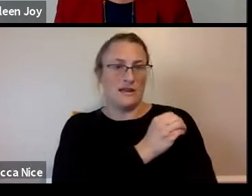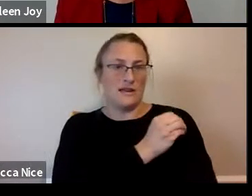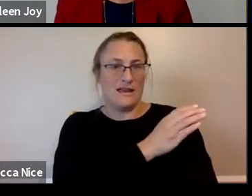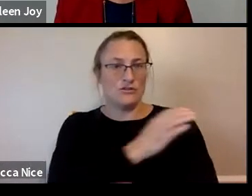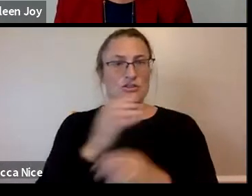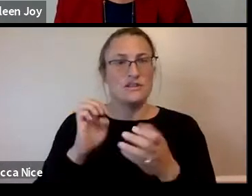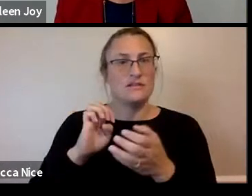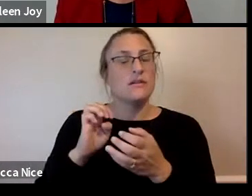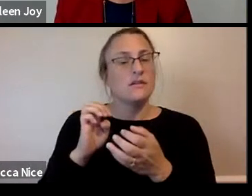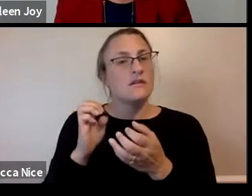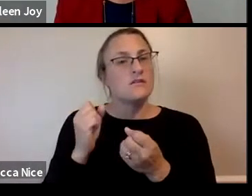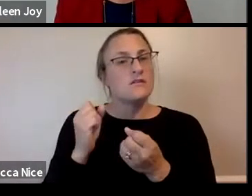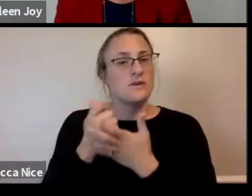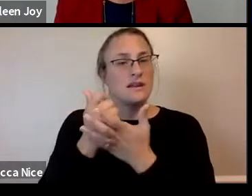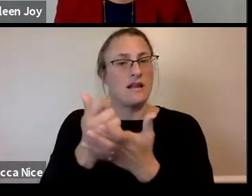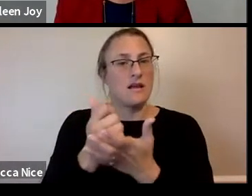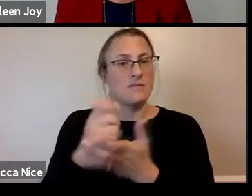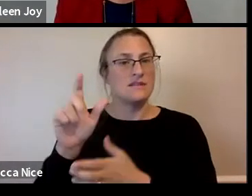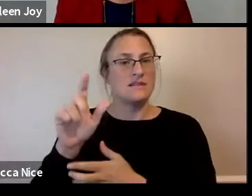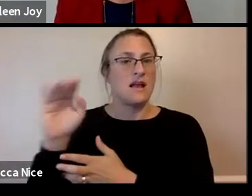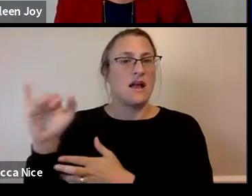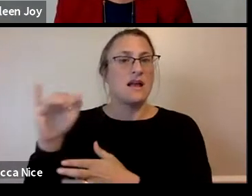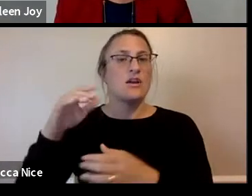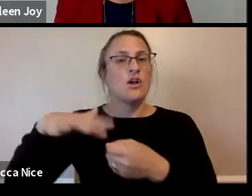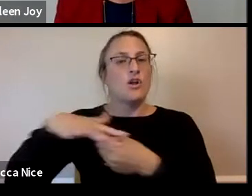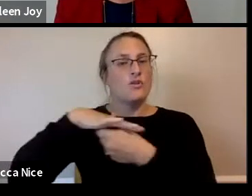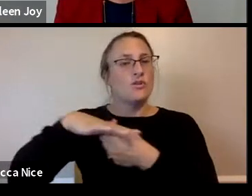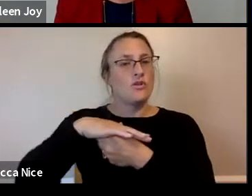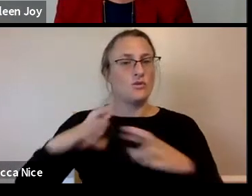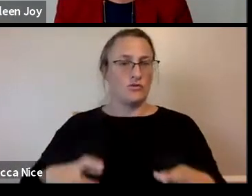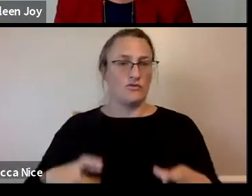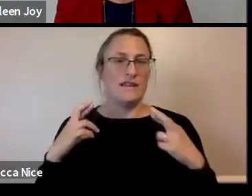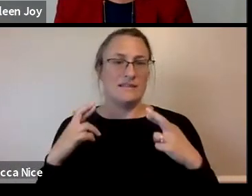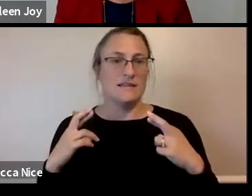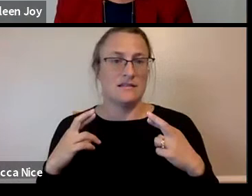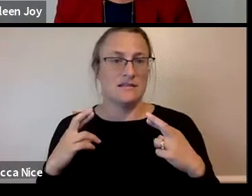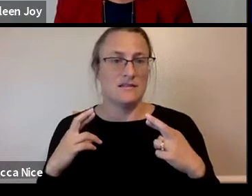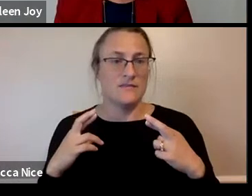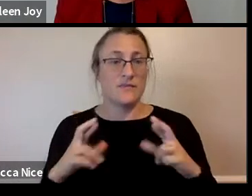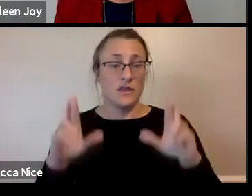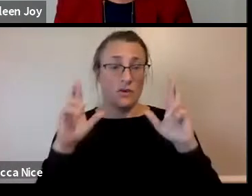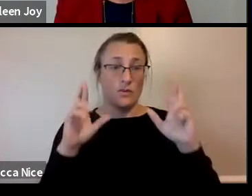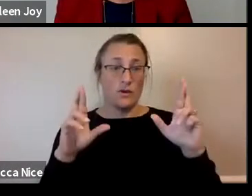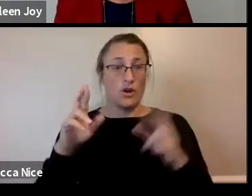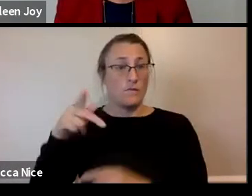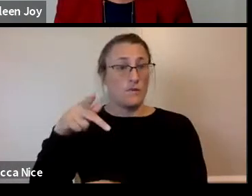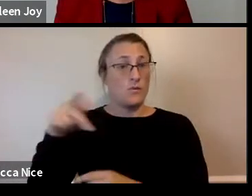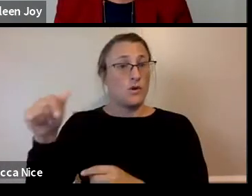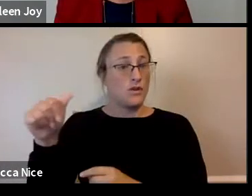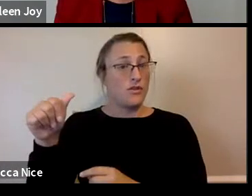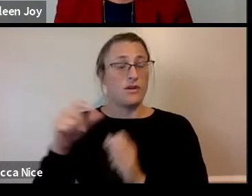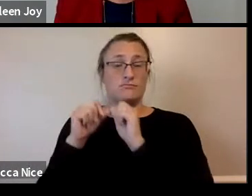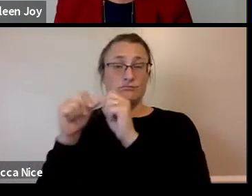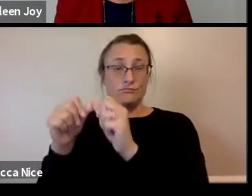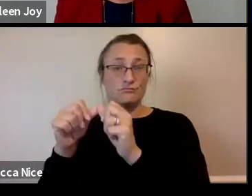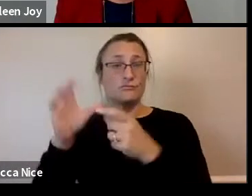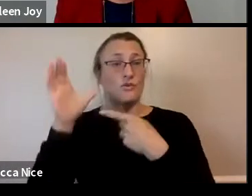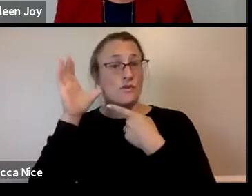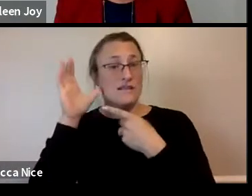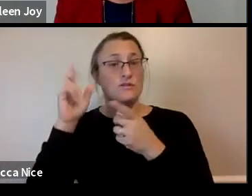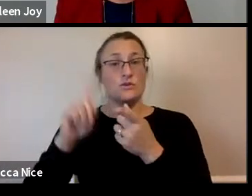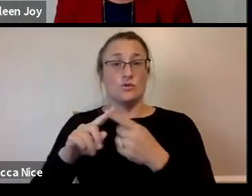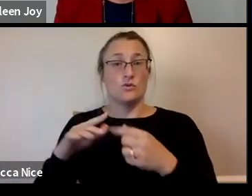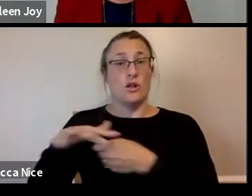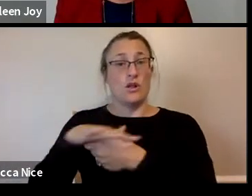promenade and the LMI local residents. We hope that the Port Authority continues to listen to local